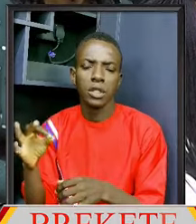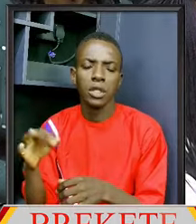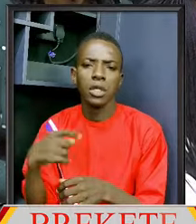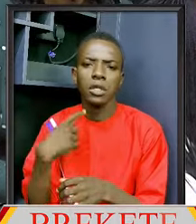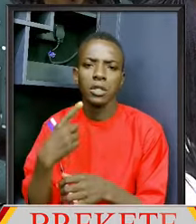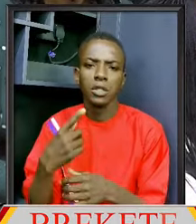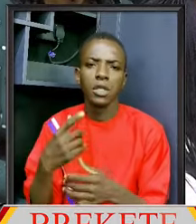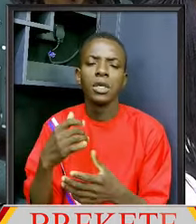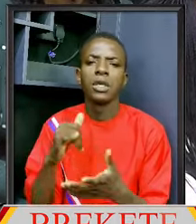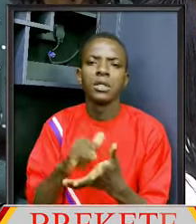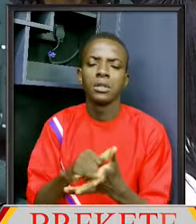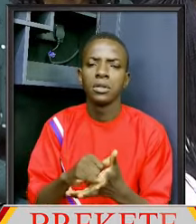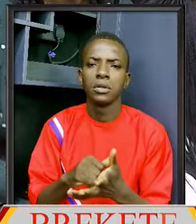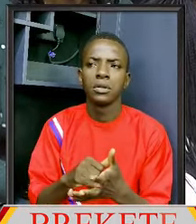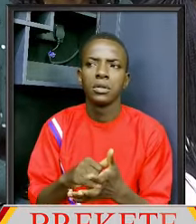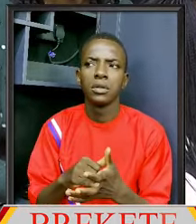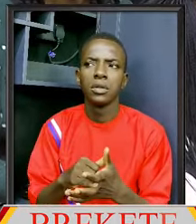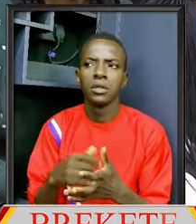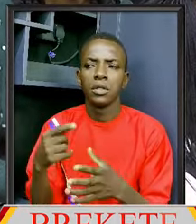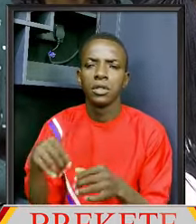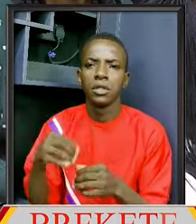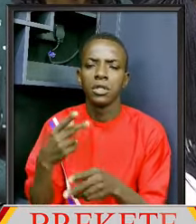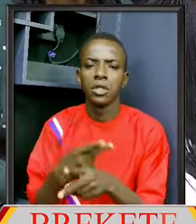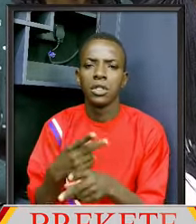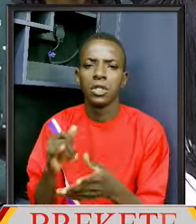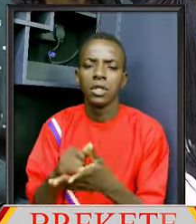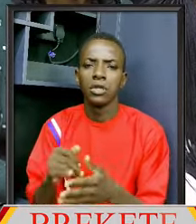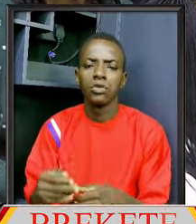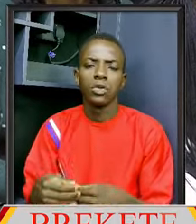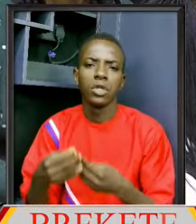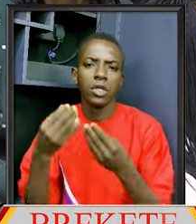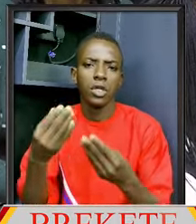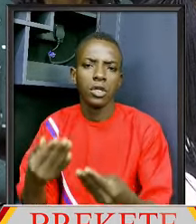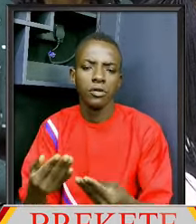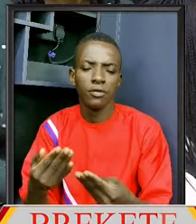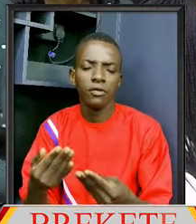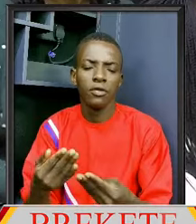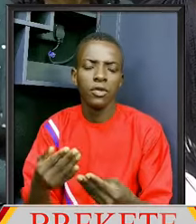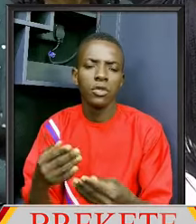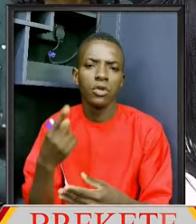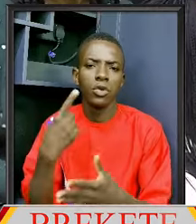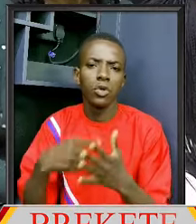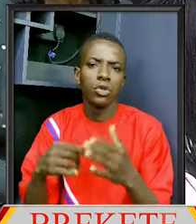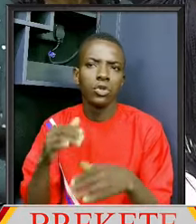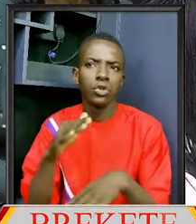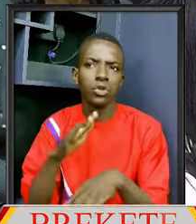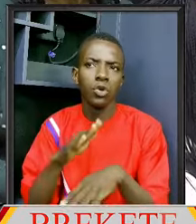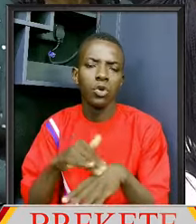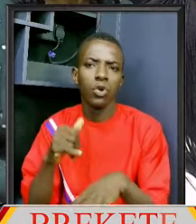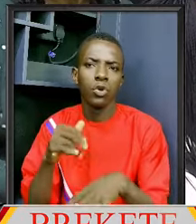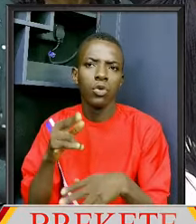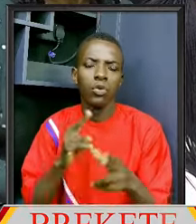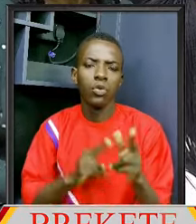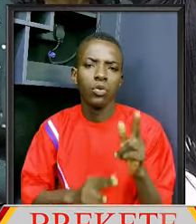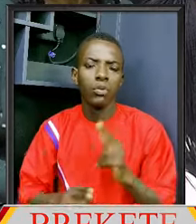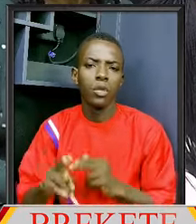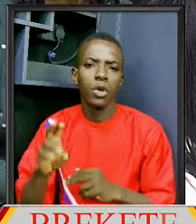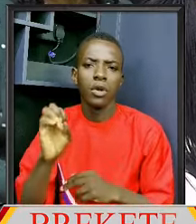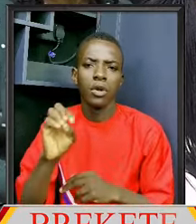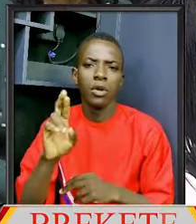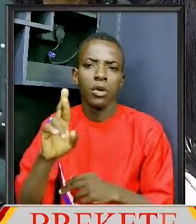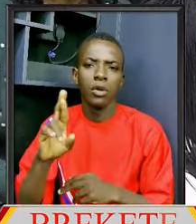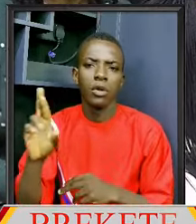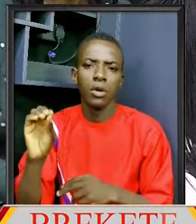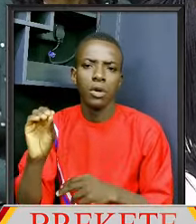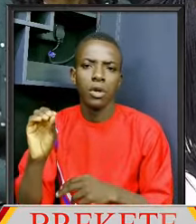1999. They can't say, for this care, where would they give? There's what is called human error. They